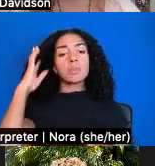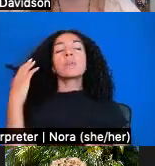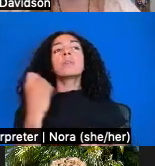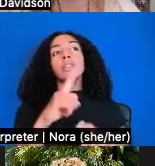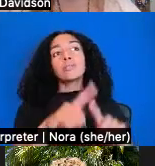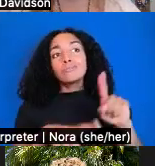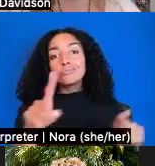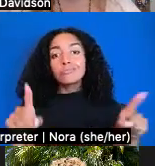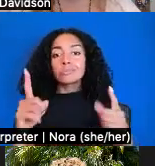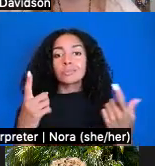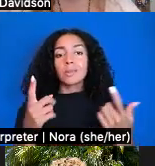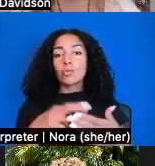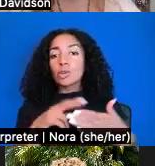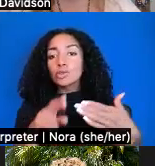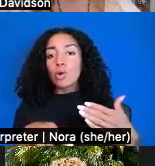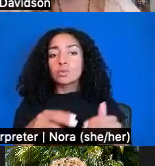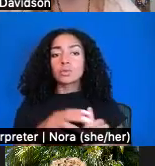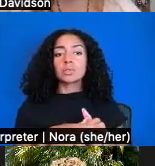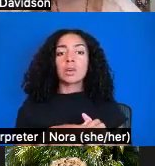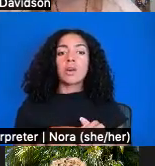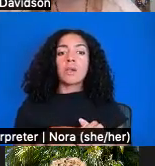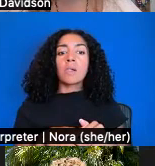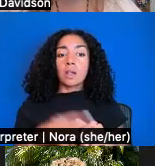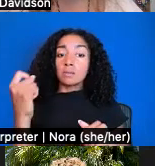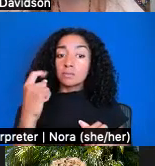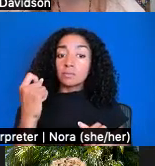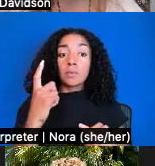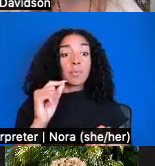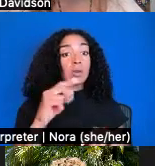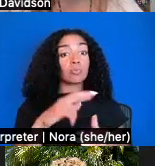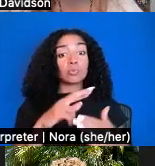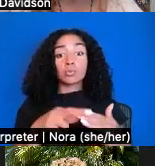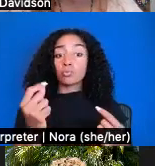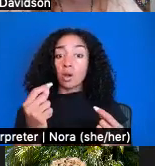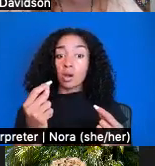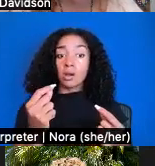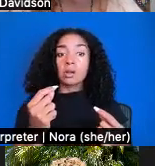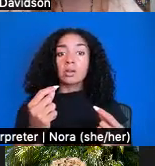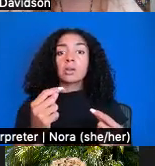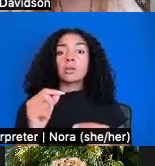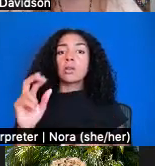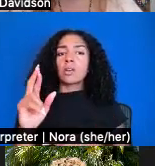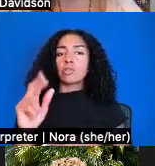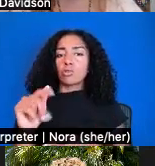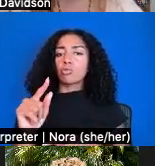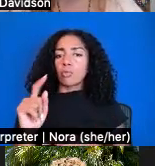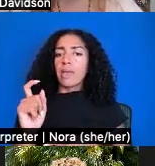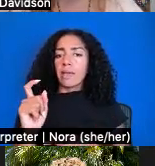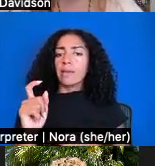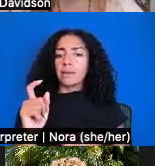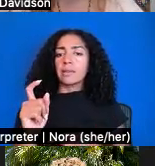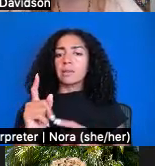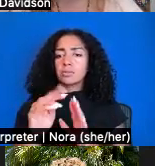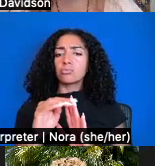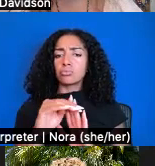go down. They couldn't sustain it. I think oppression is like that. If you don't